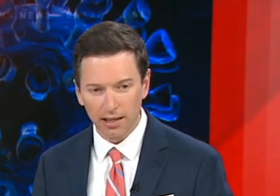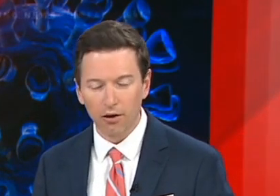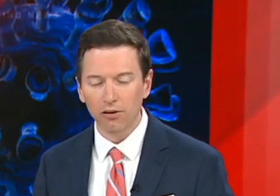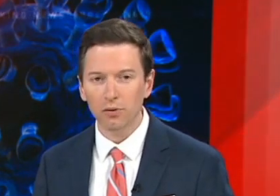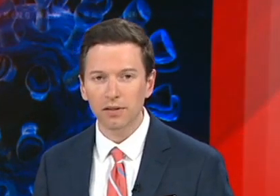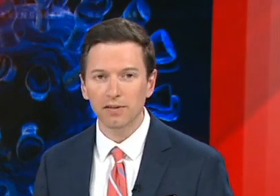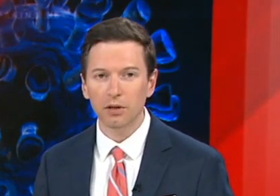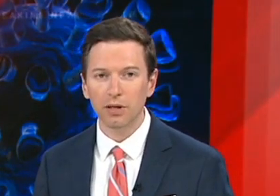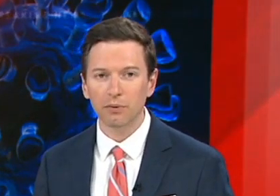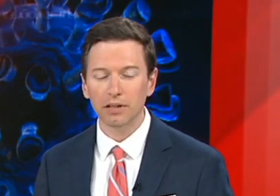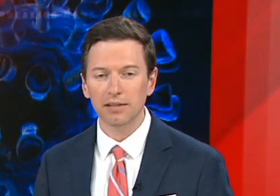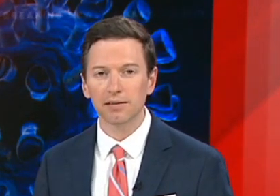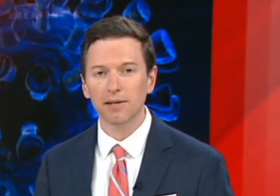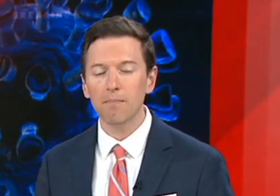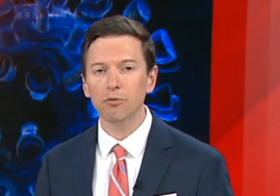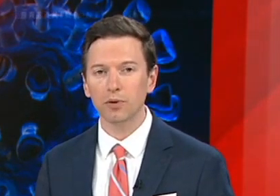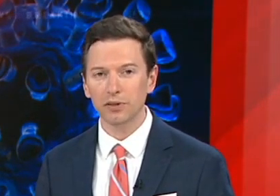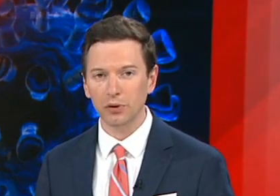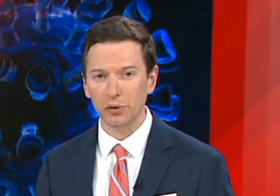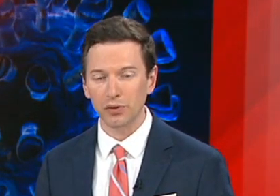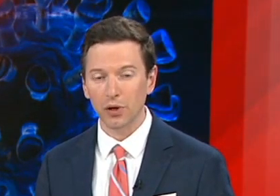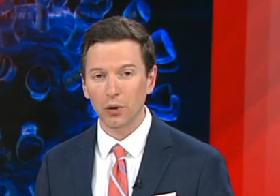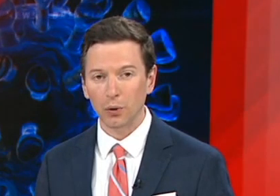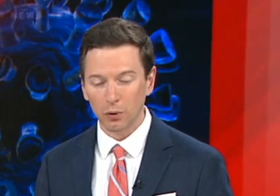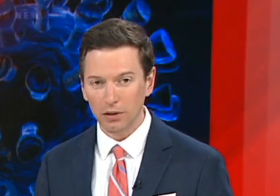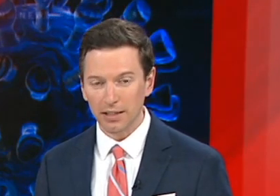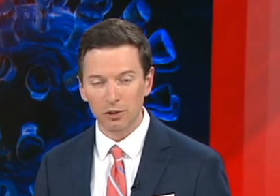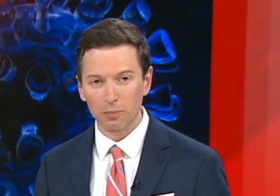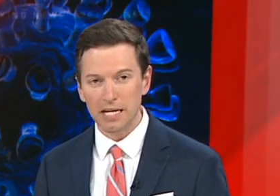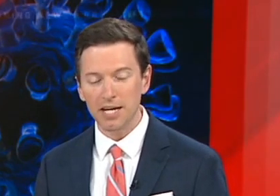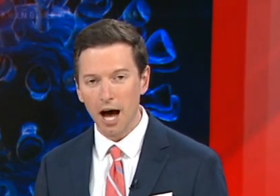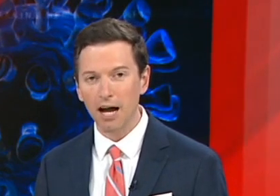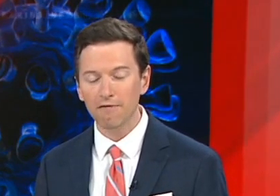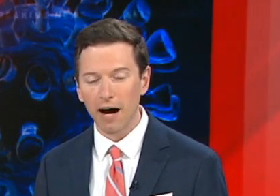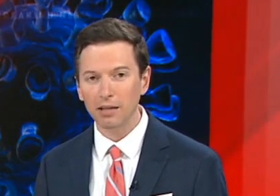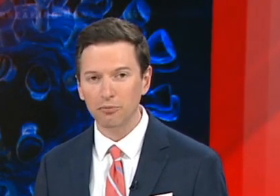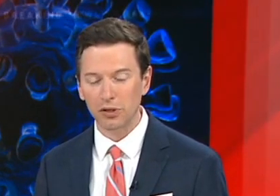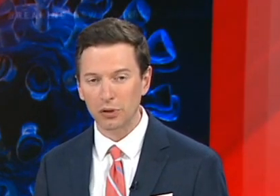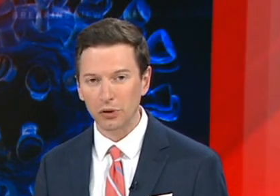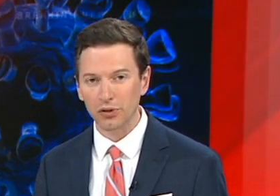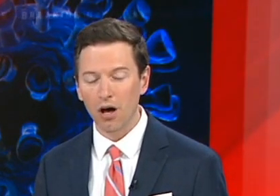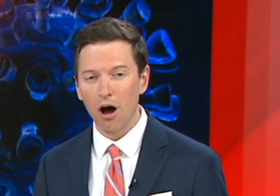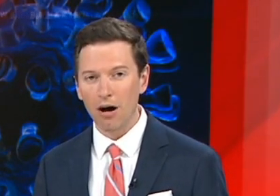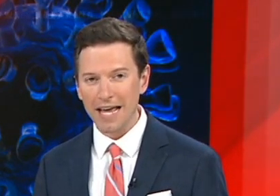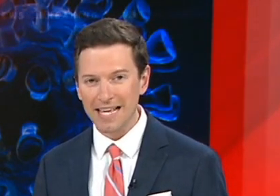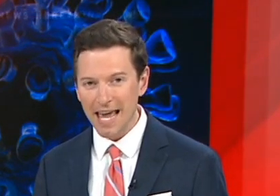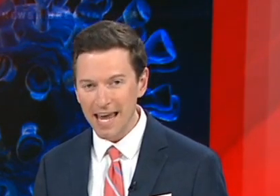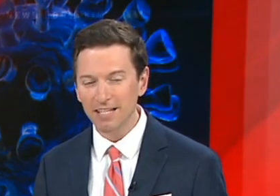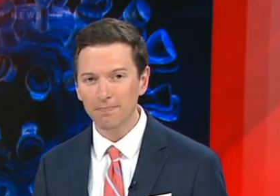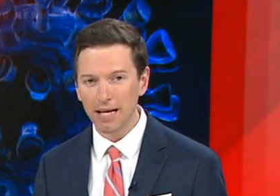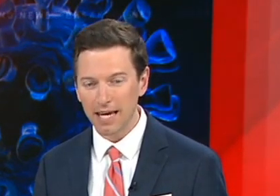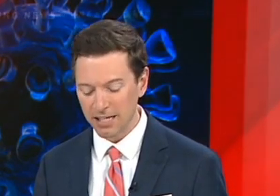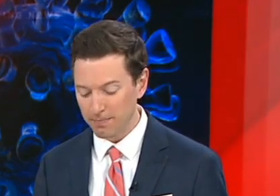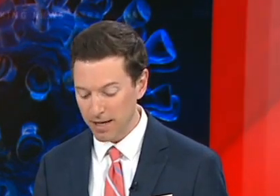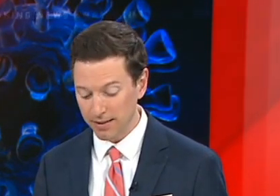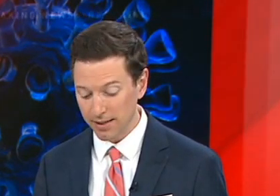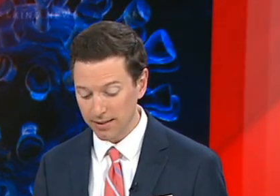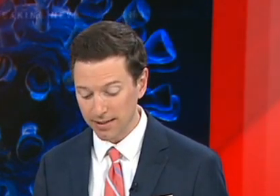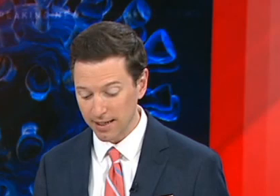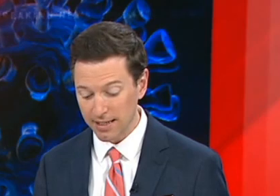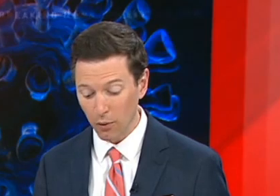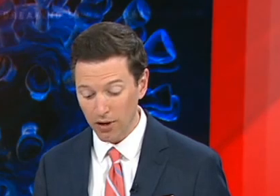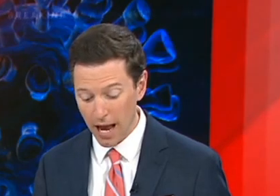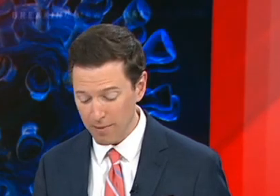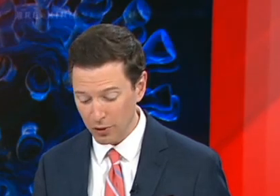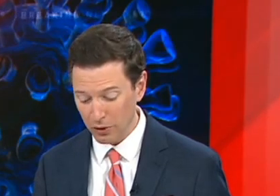governor says that they are also considering releasing some prisoners early. These would be non-violent prisoners on a case-by-case basis.